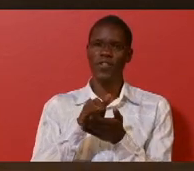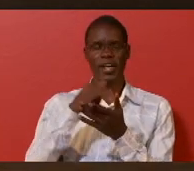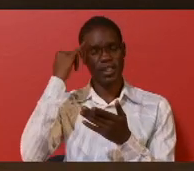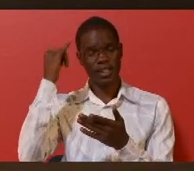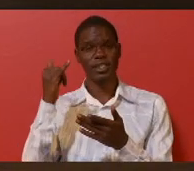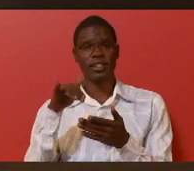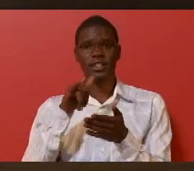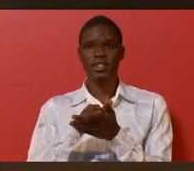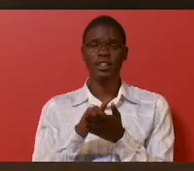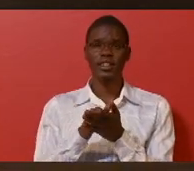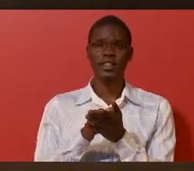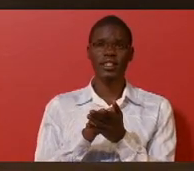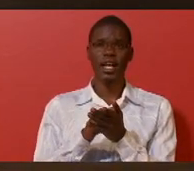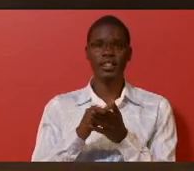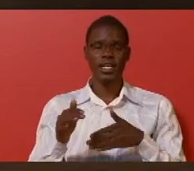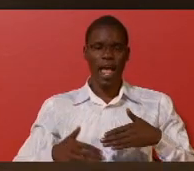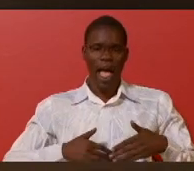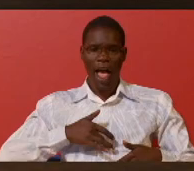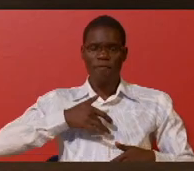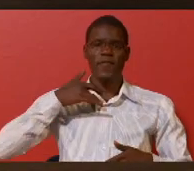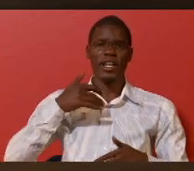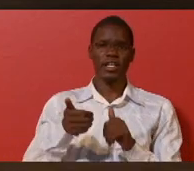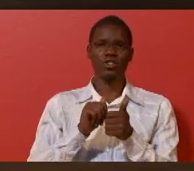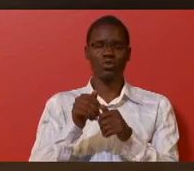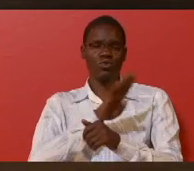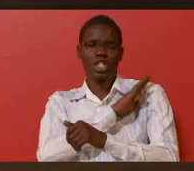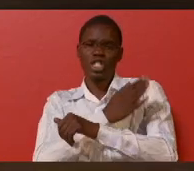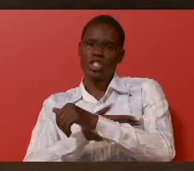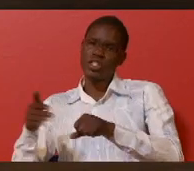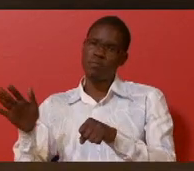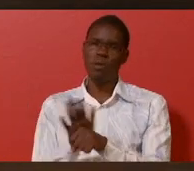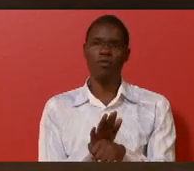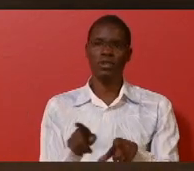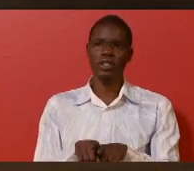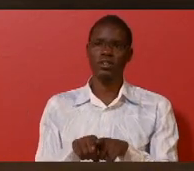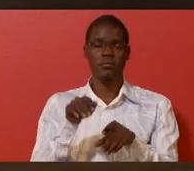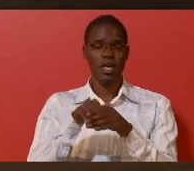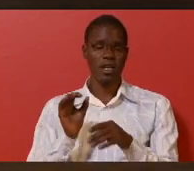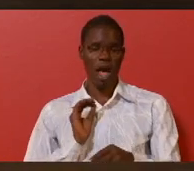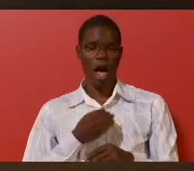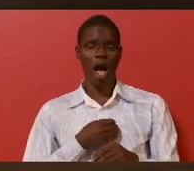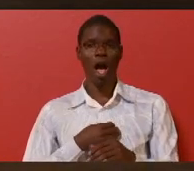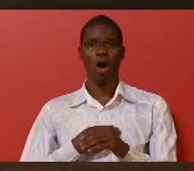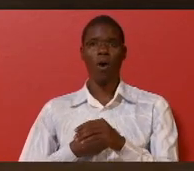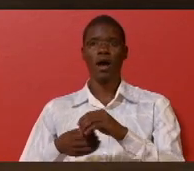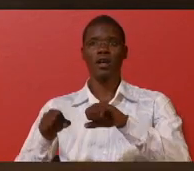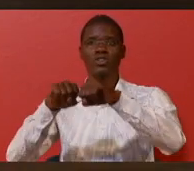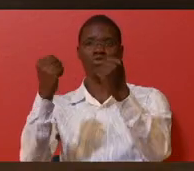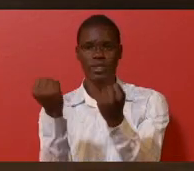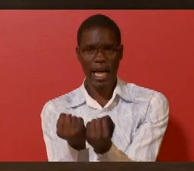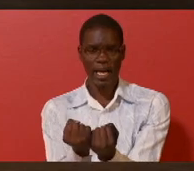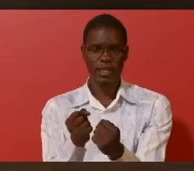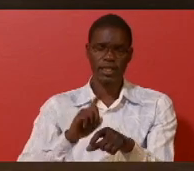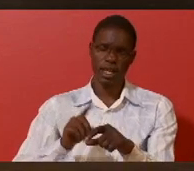That word affection is what's very powerful to me, because in our society, too often, when